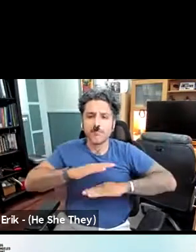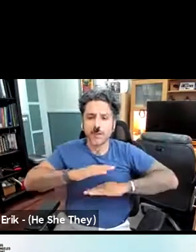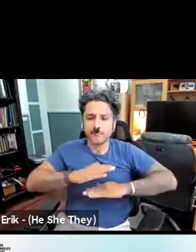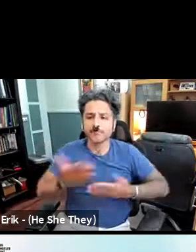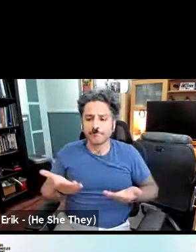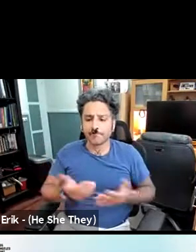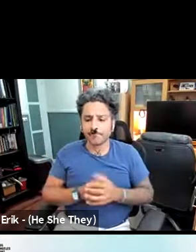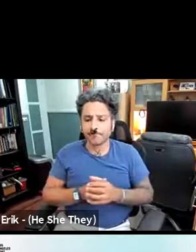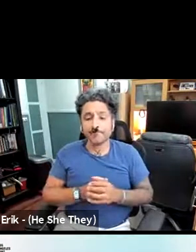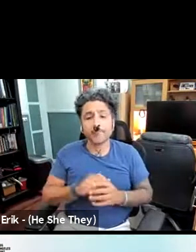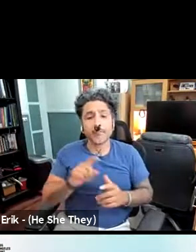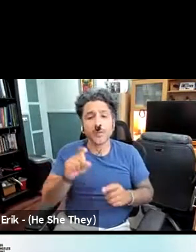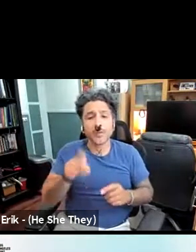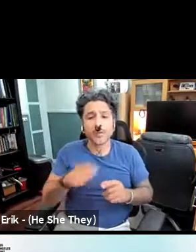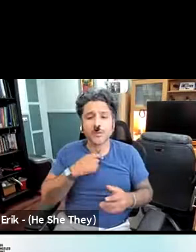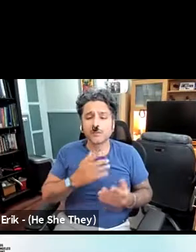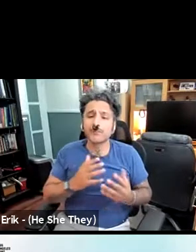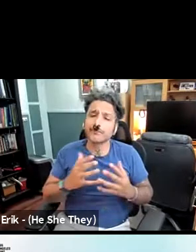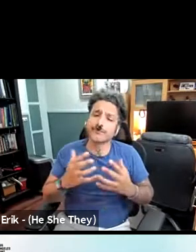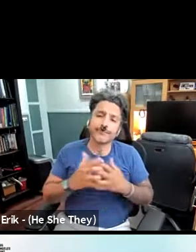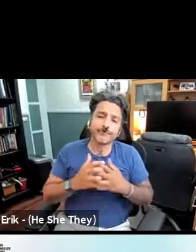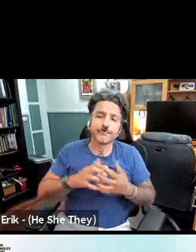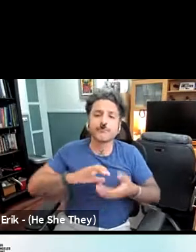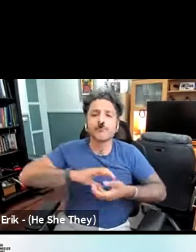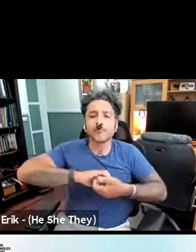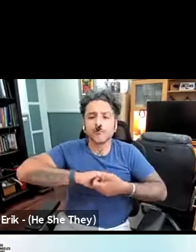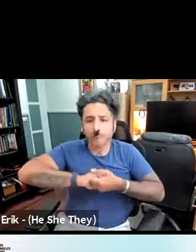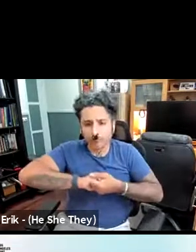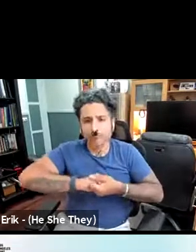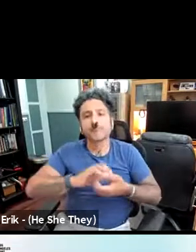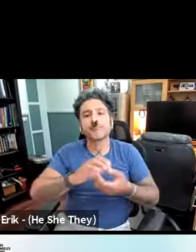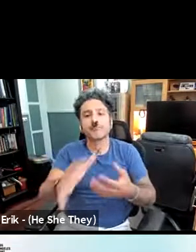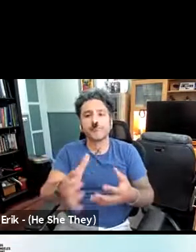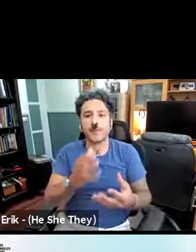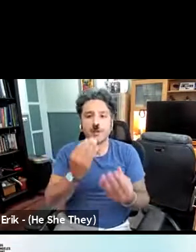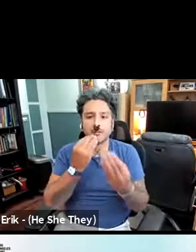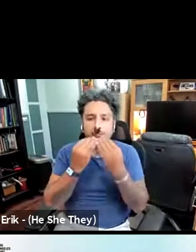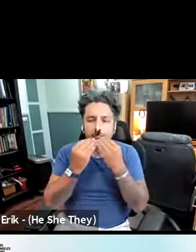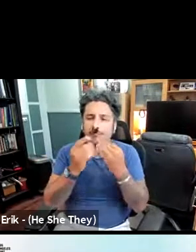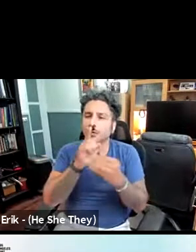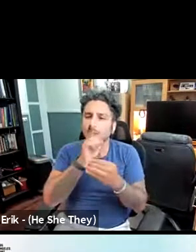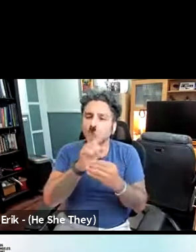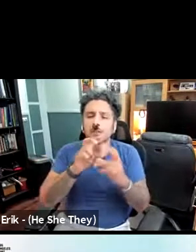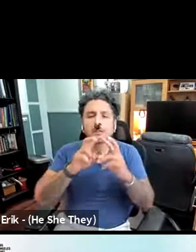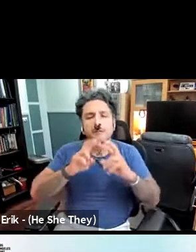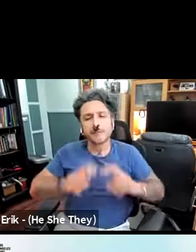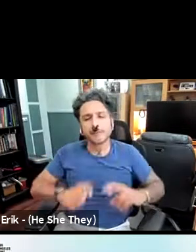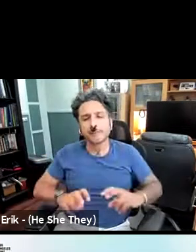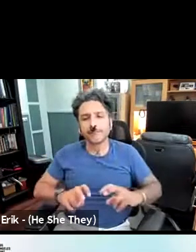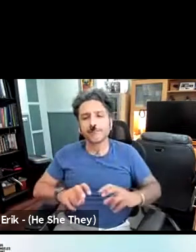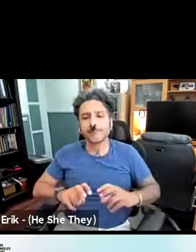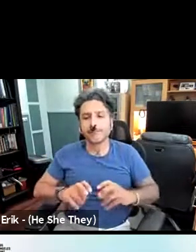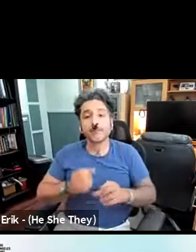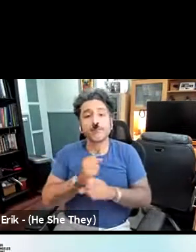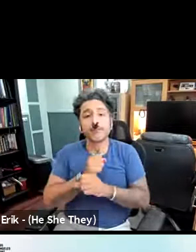to be building trust and building community and breaking bread with each other and really sharing physical space with each